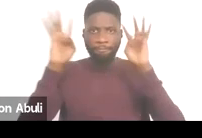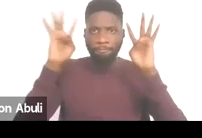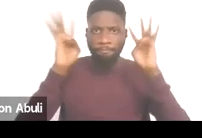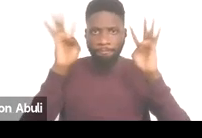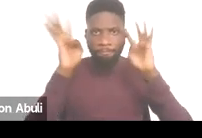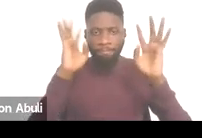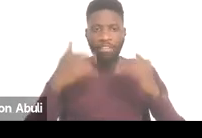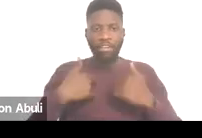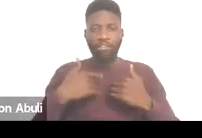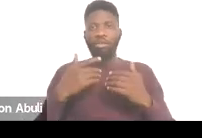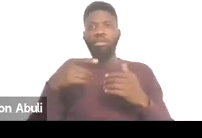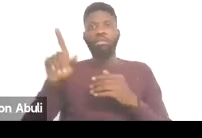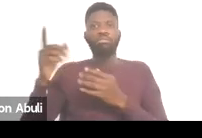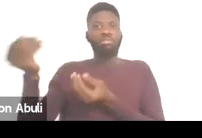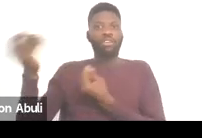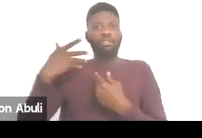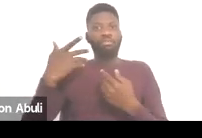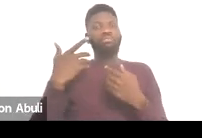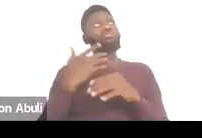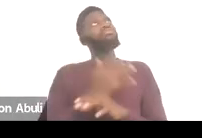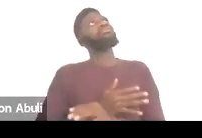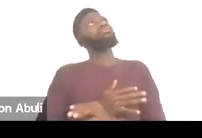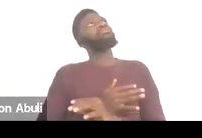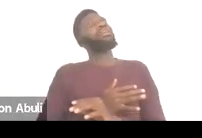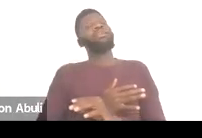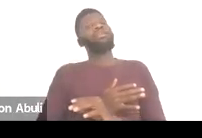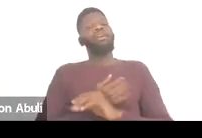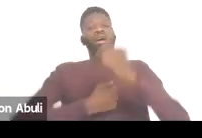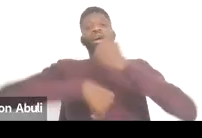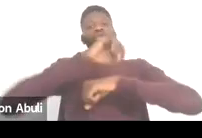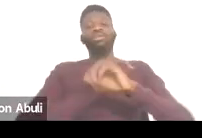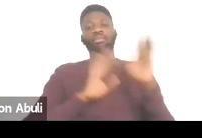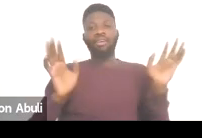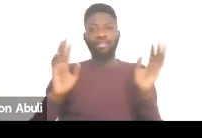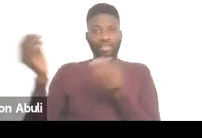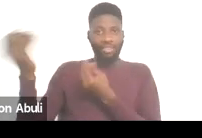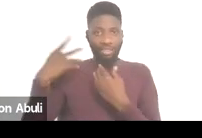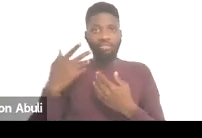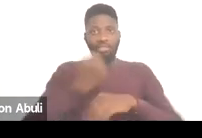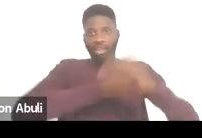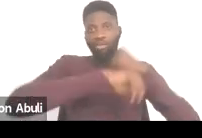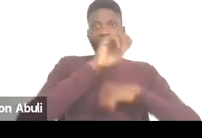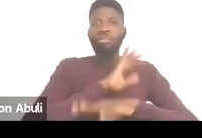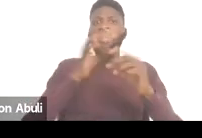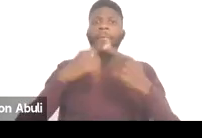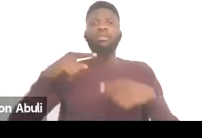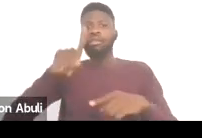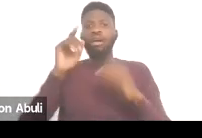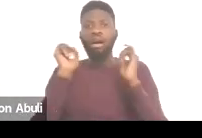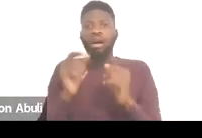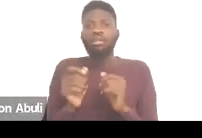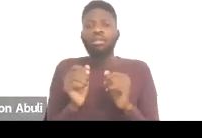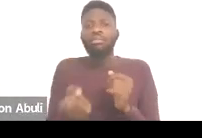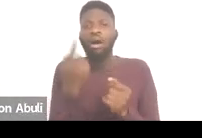is laid down for you? Good, you do what is laid down for you, but are you able to generate new ideas of how